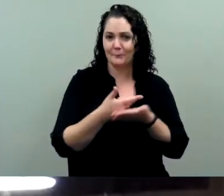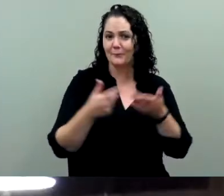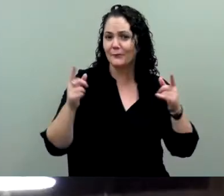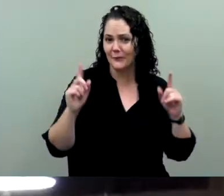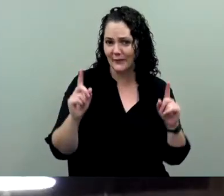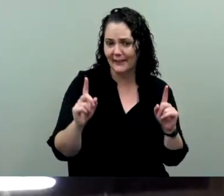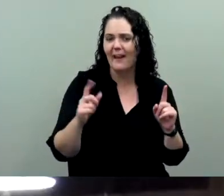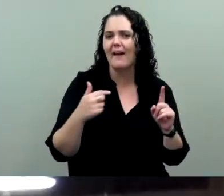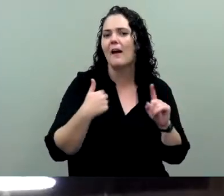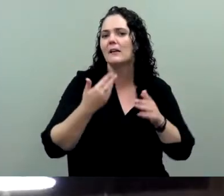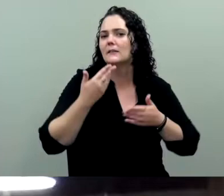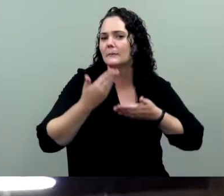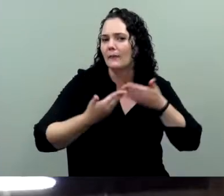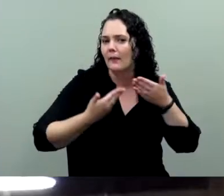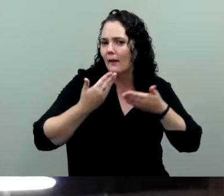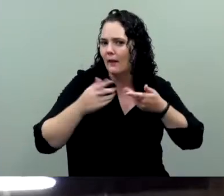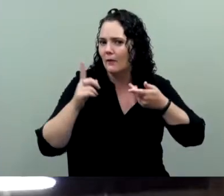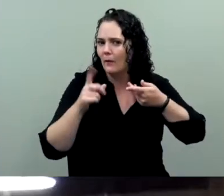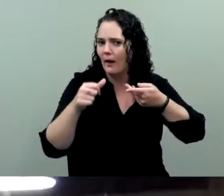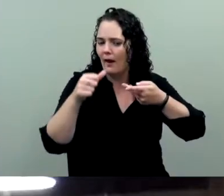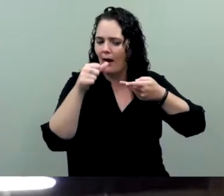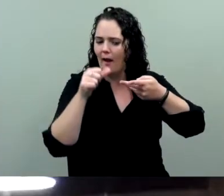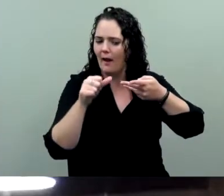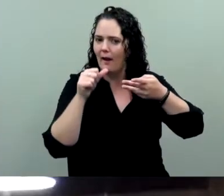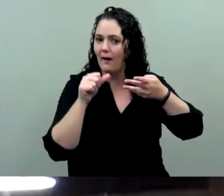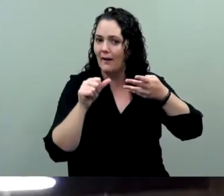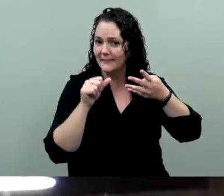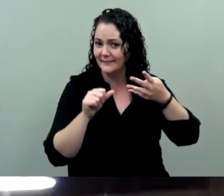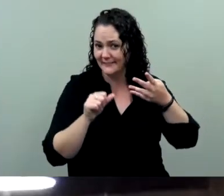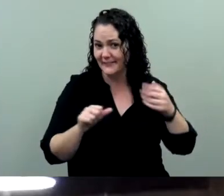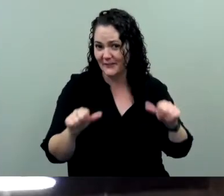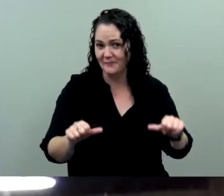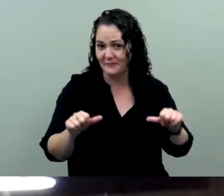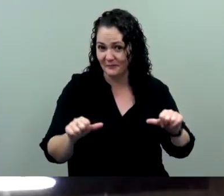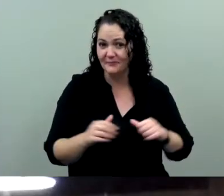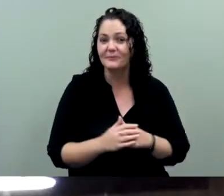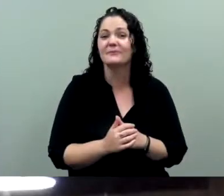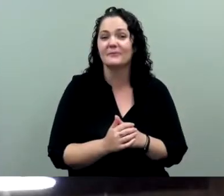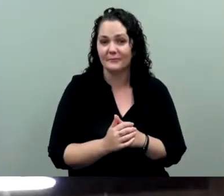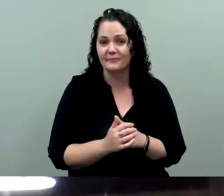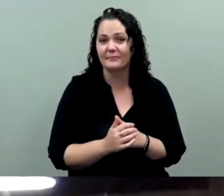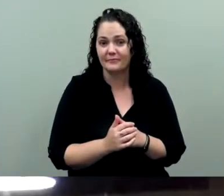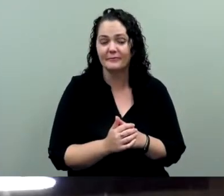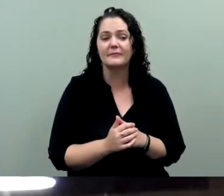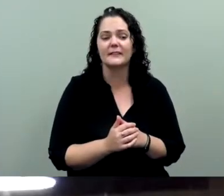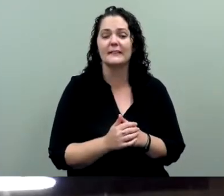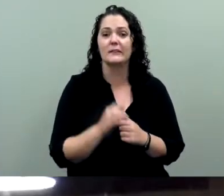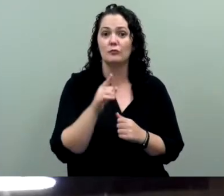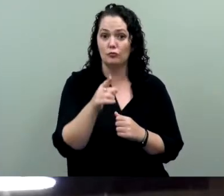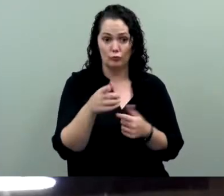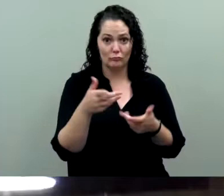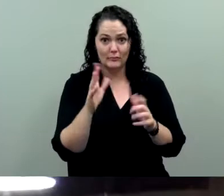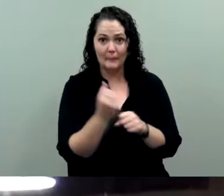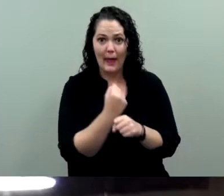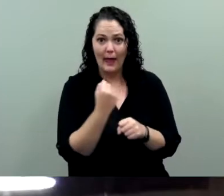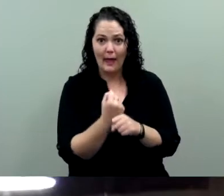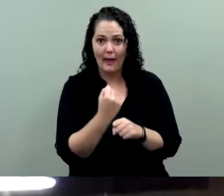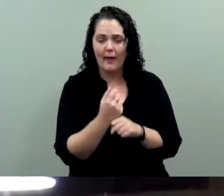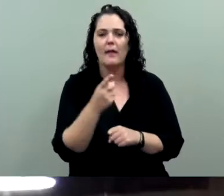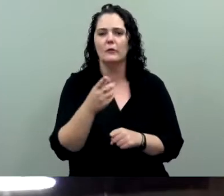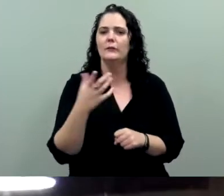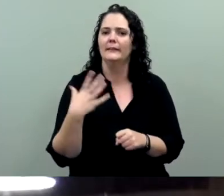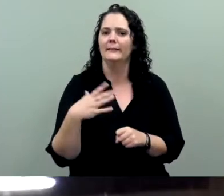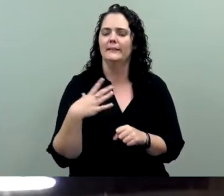through step by step how to do that. Okay, so what you'll need if you're going to be making some avocado ink along with us this morning is a